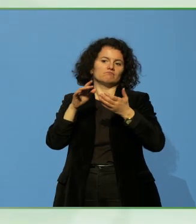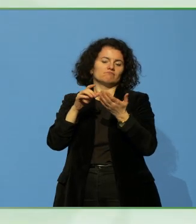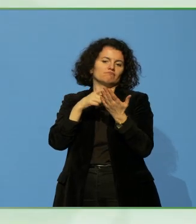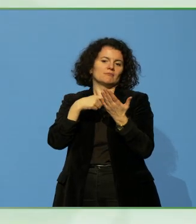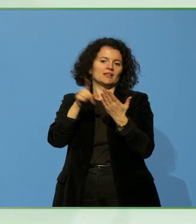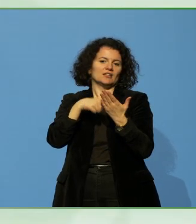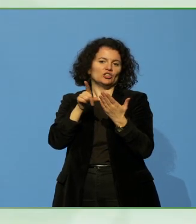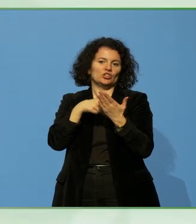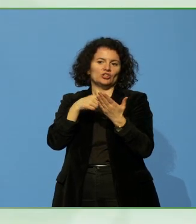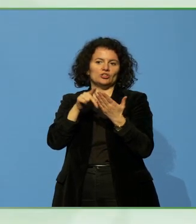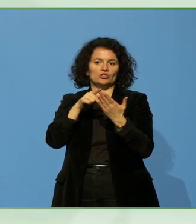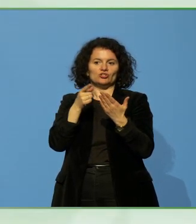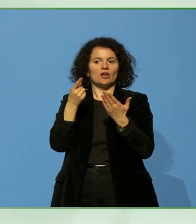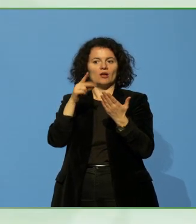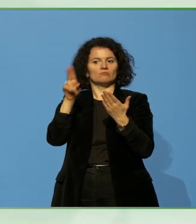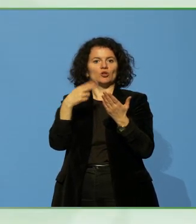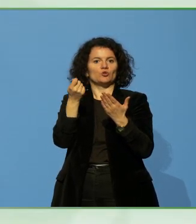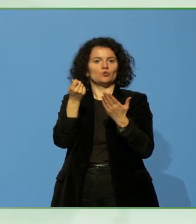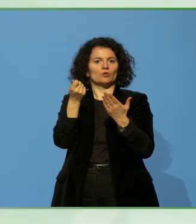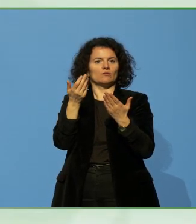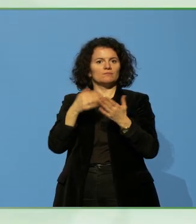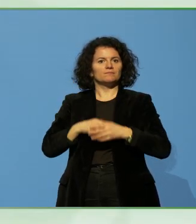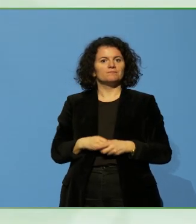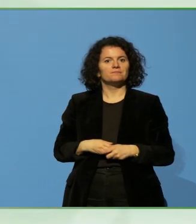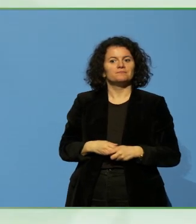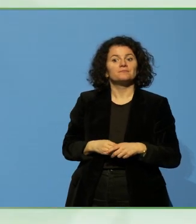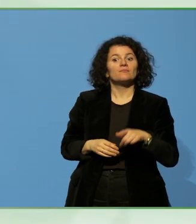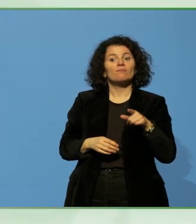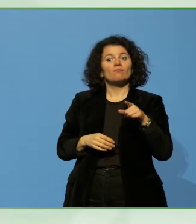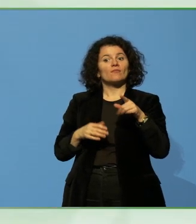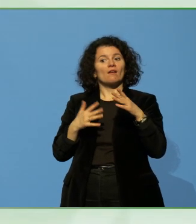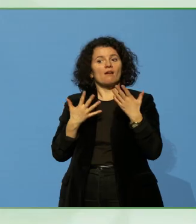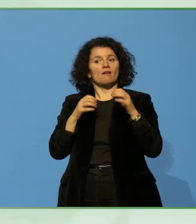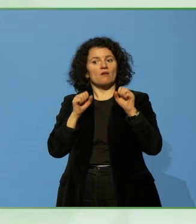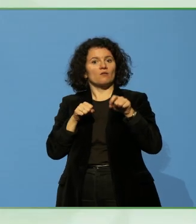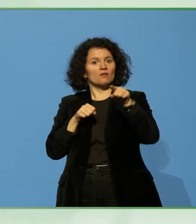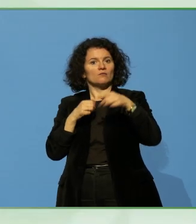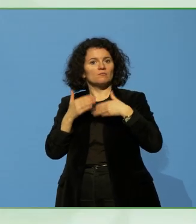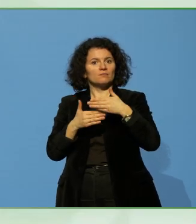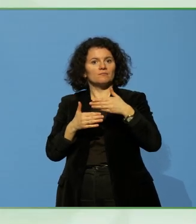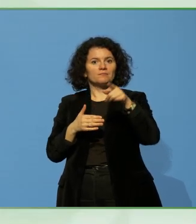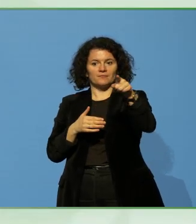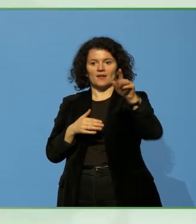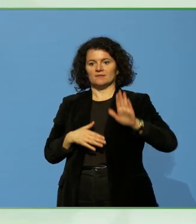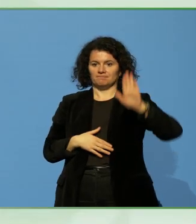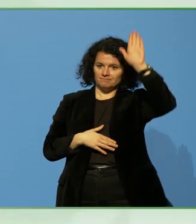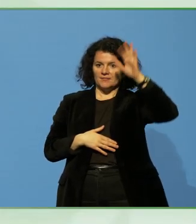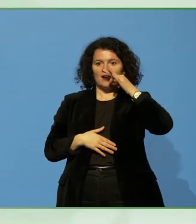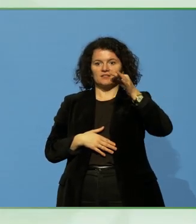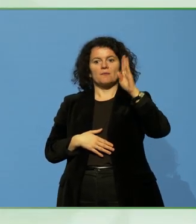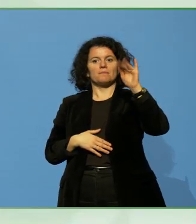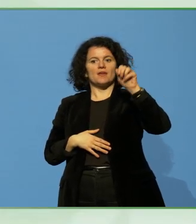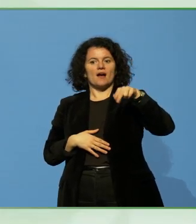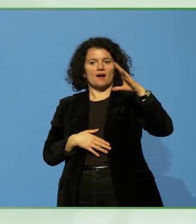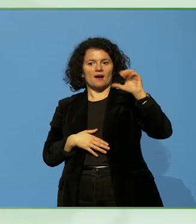Yeah, I actually have a question. My name is Bianca Prince. I used to work at ING Bank. I used to be the head of accessibility